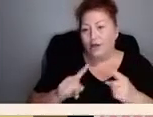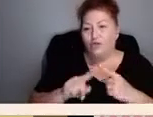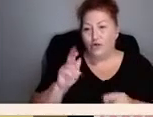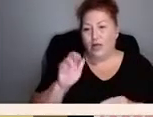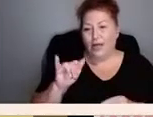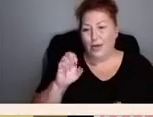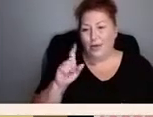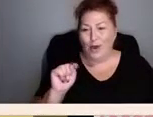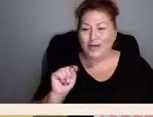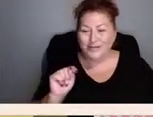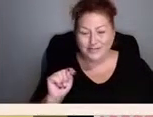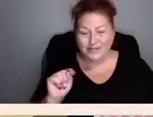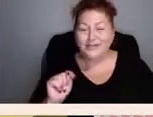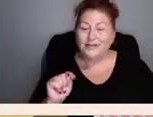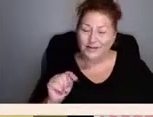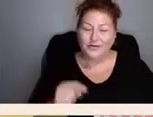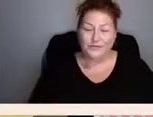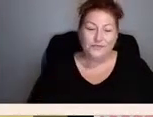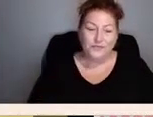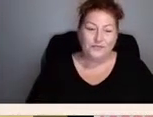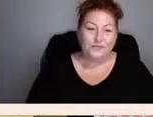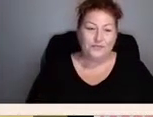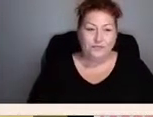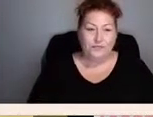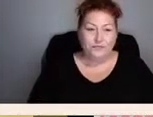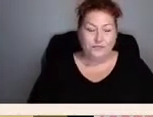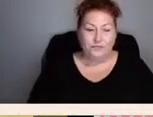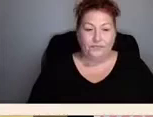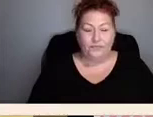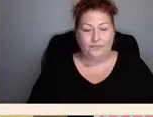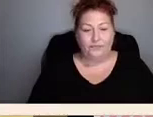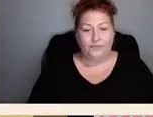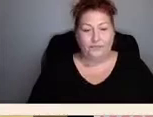we certainly have room for more.